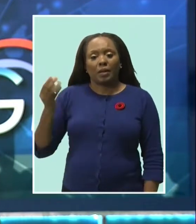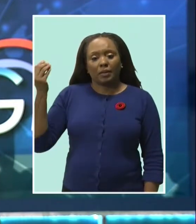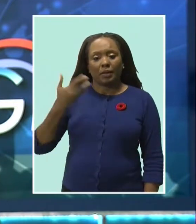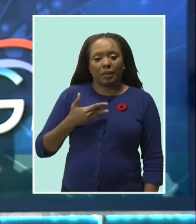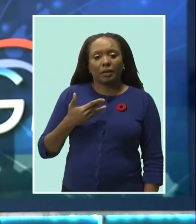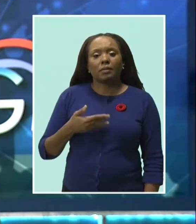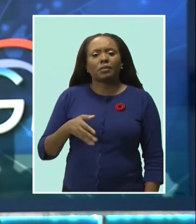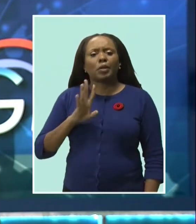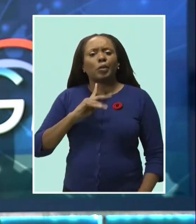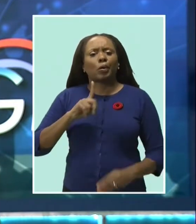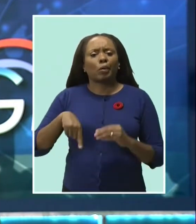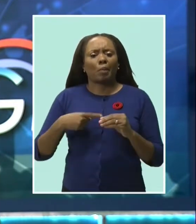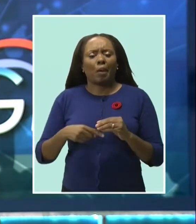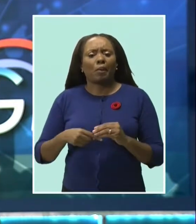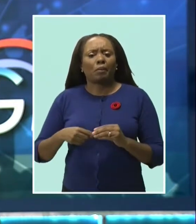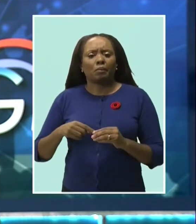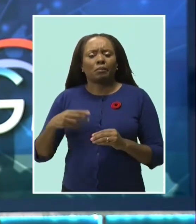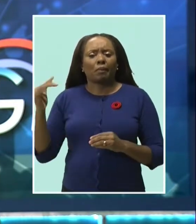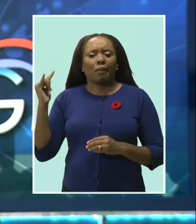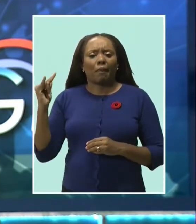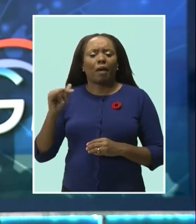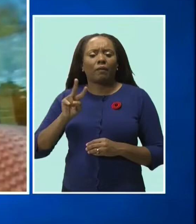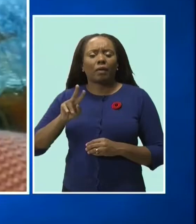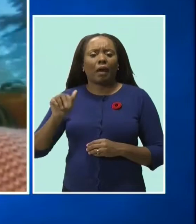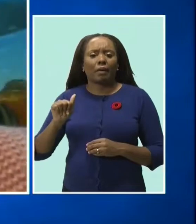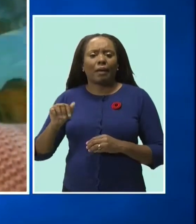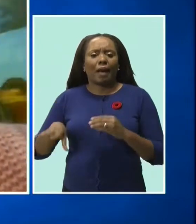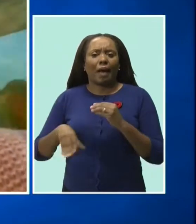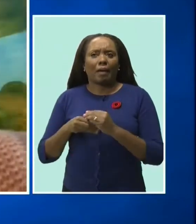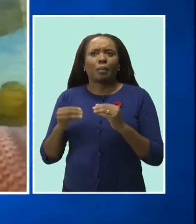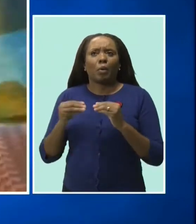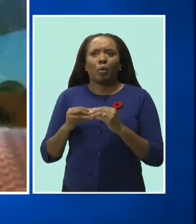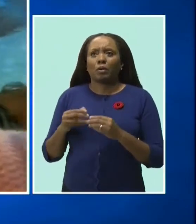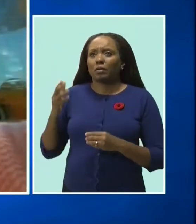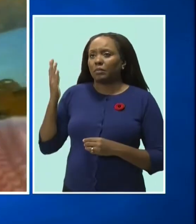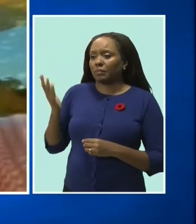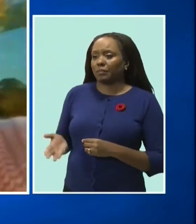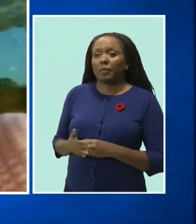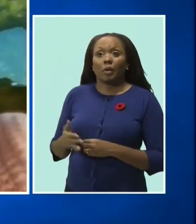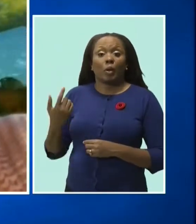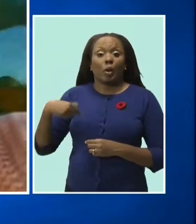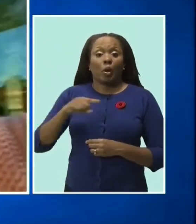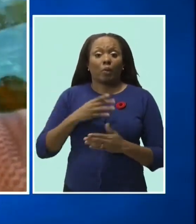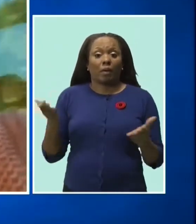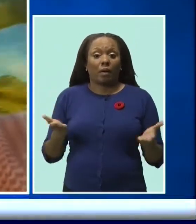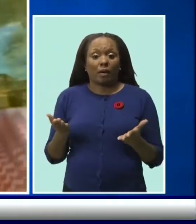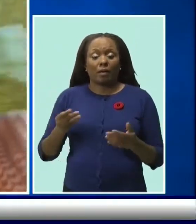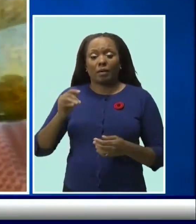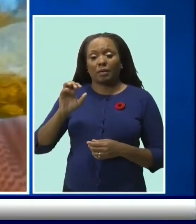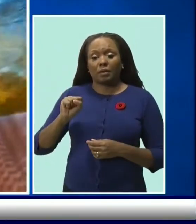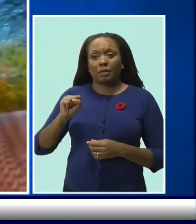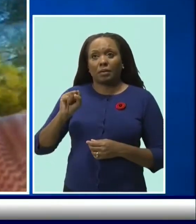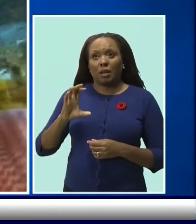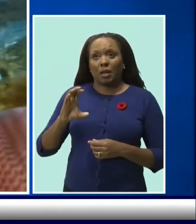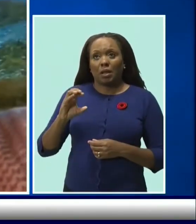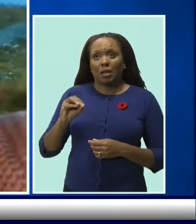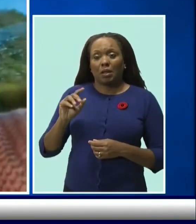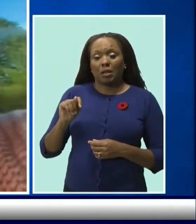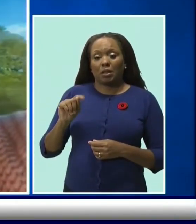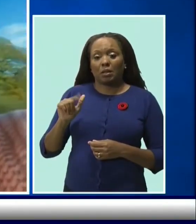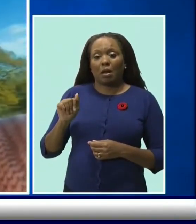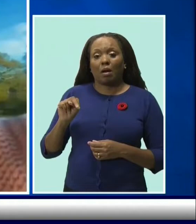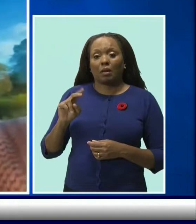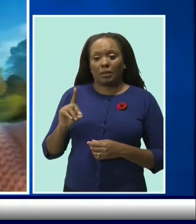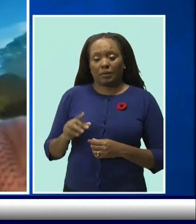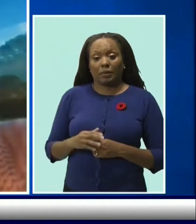on the Barbados Roadshow in the UK. One of the reasons why we're here in Scotland is also because on the 5th of December,